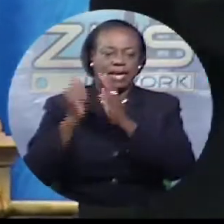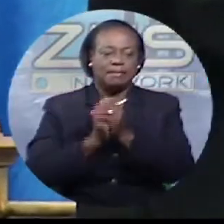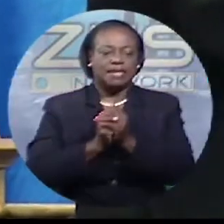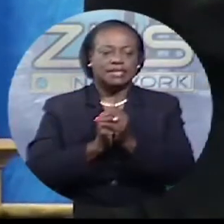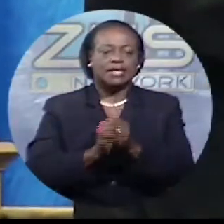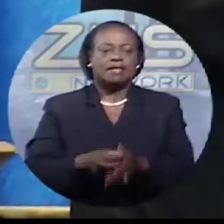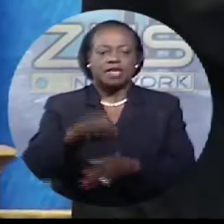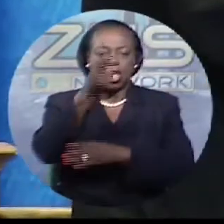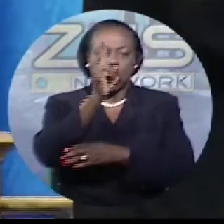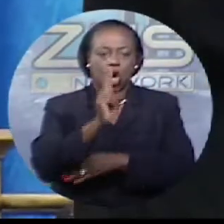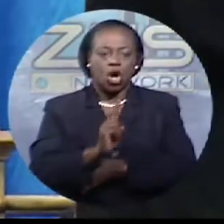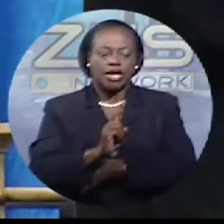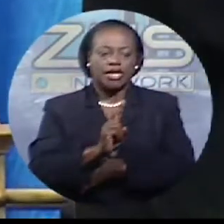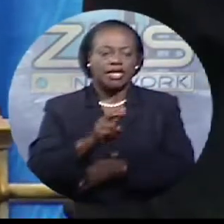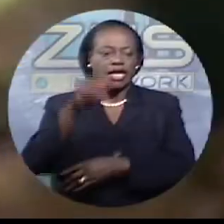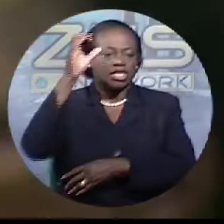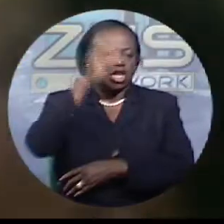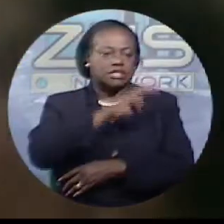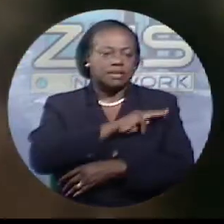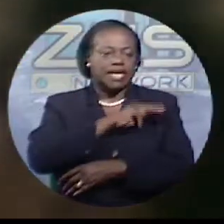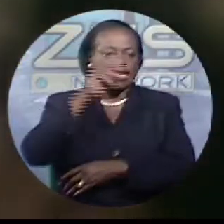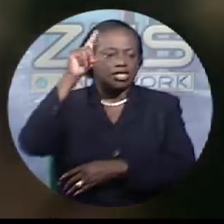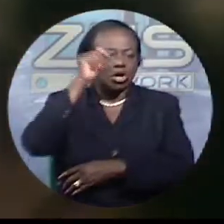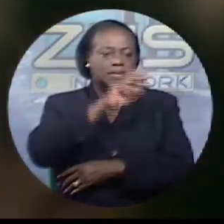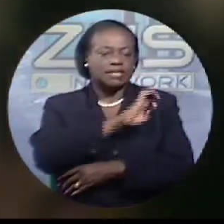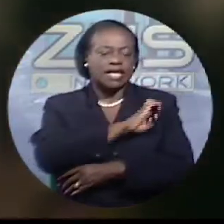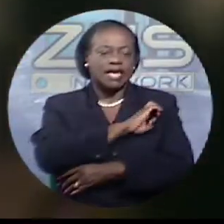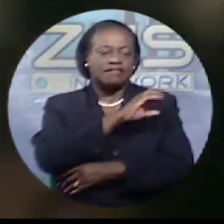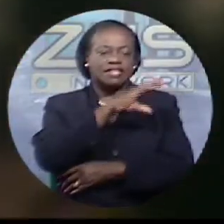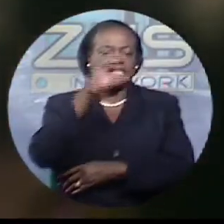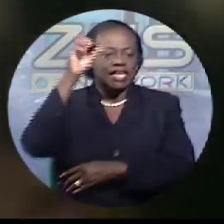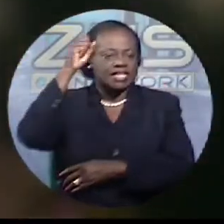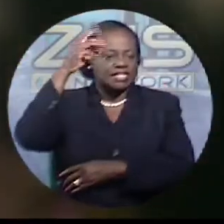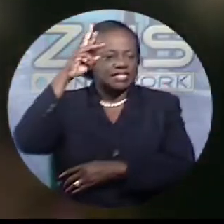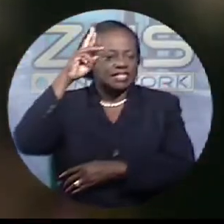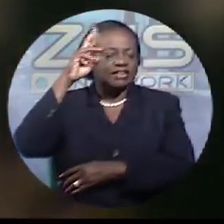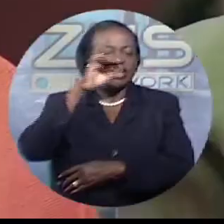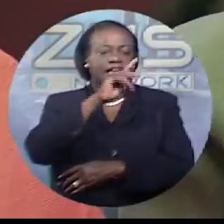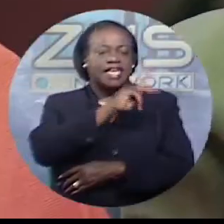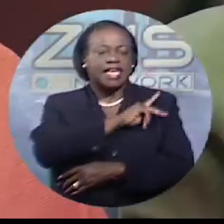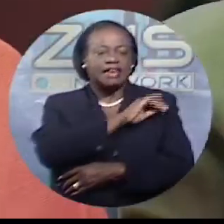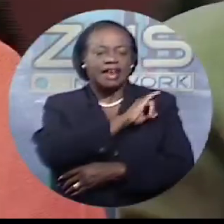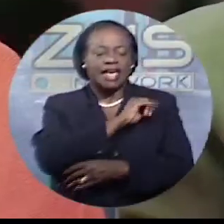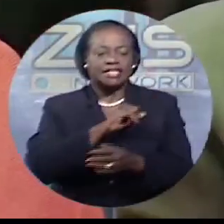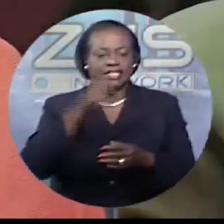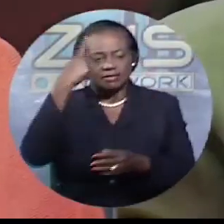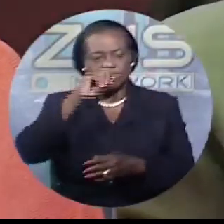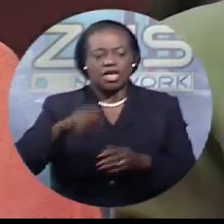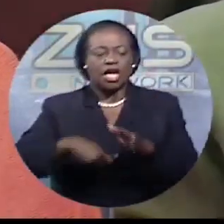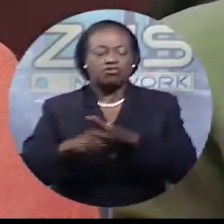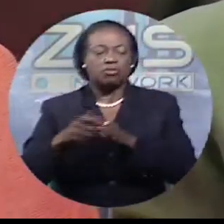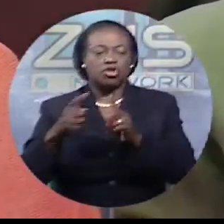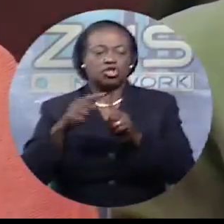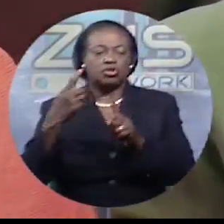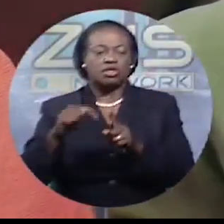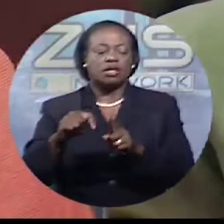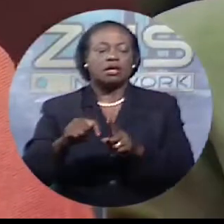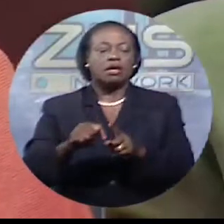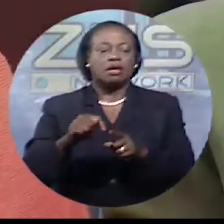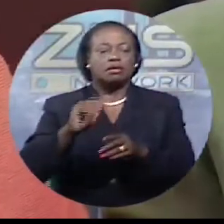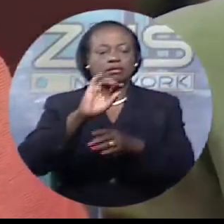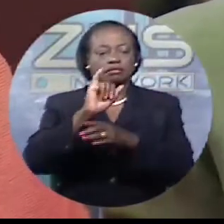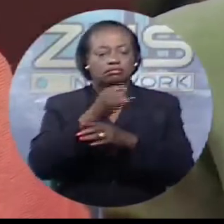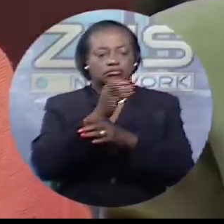Sean McQueenie, QC, Thomas Evans, QC, and the late Sir Kendall Isaacs for their contributions to the profession. An